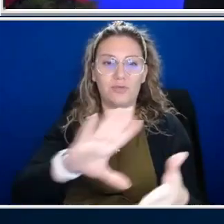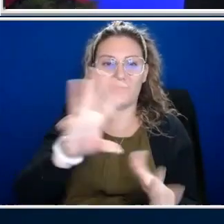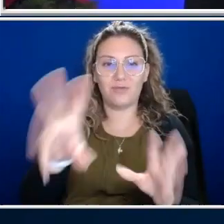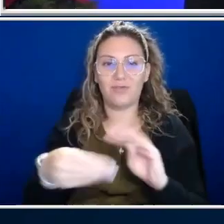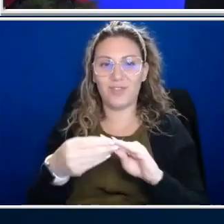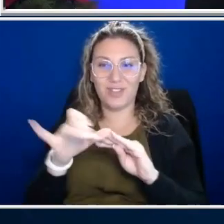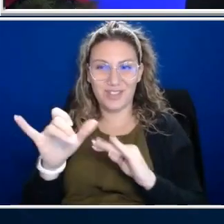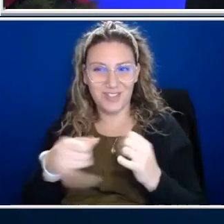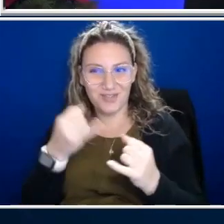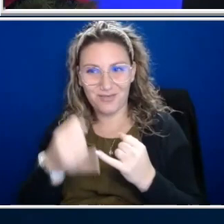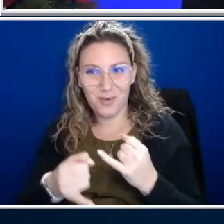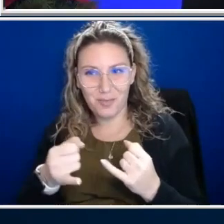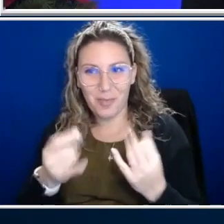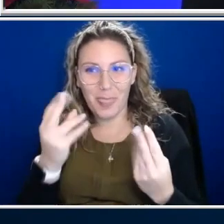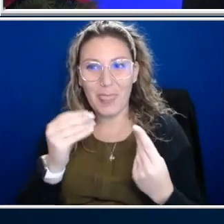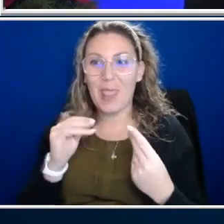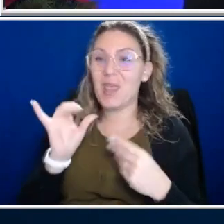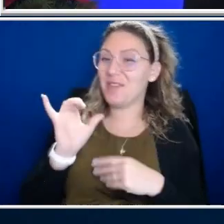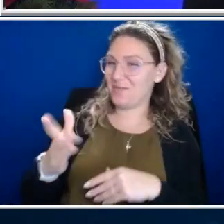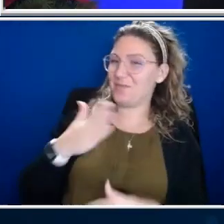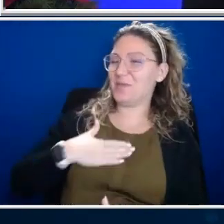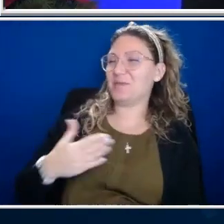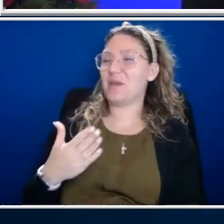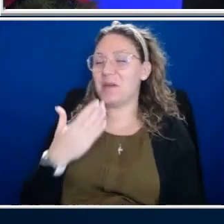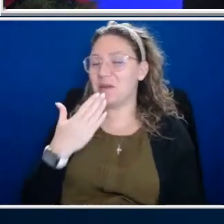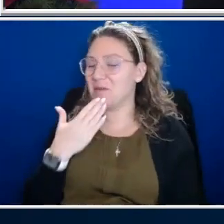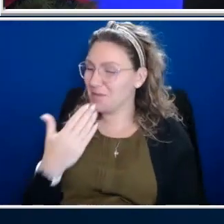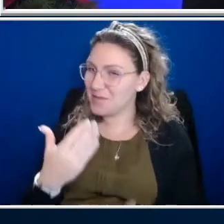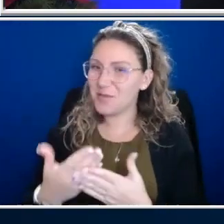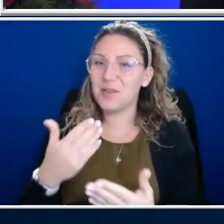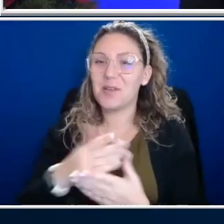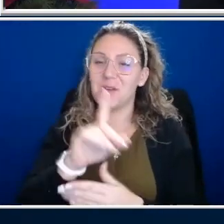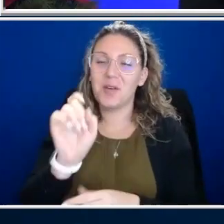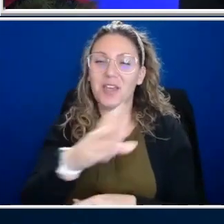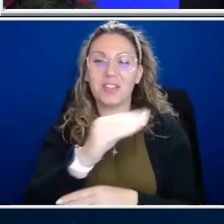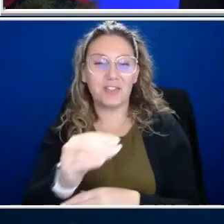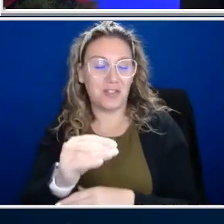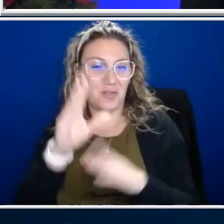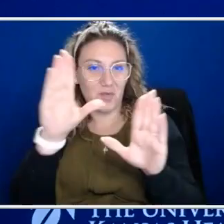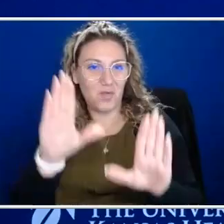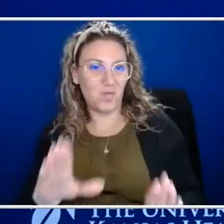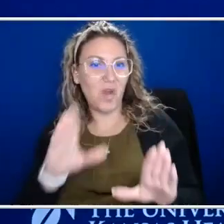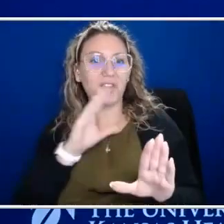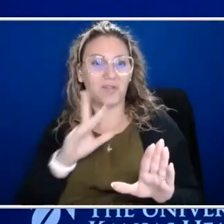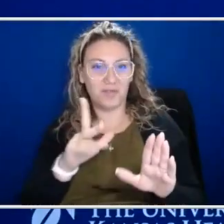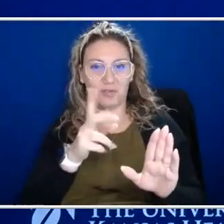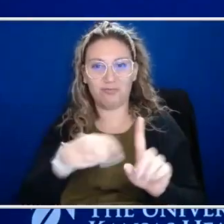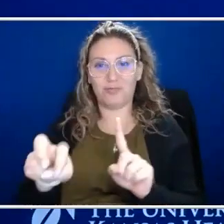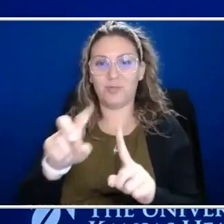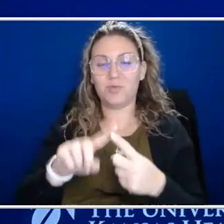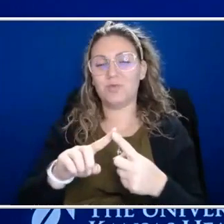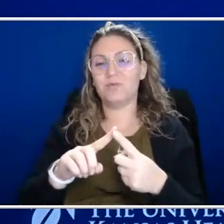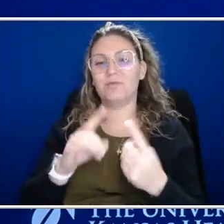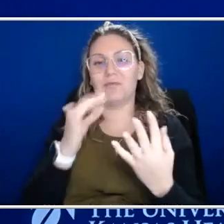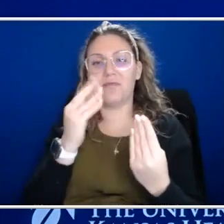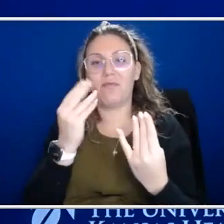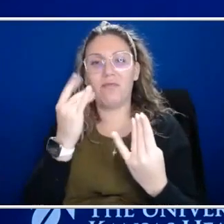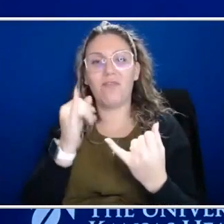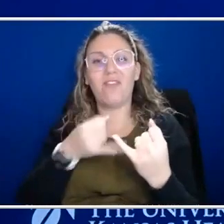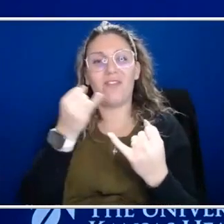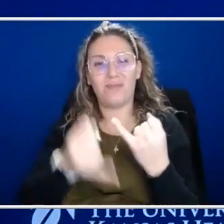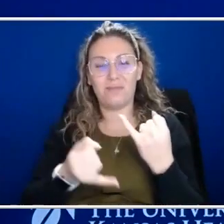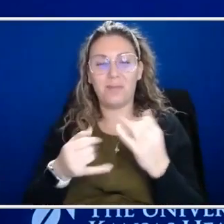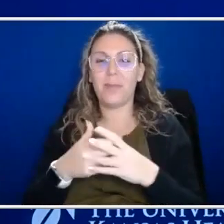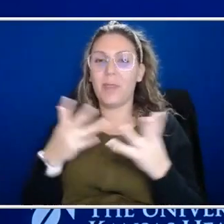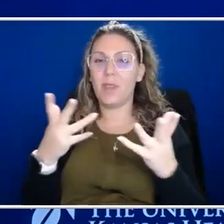have anything else to add No, today? I think that was a great question and Yeah. a great segue into that final thought. You know, there is still a lot of misinformation out